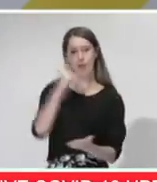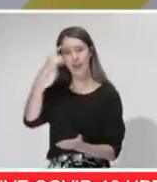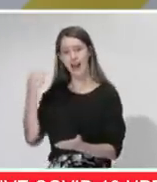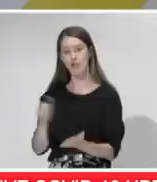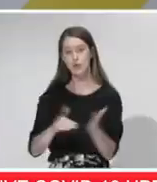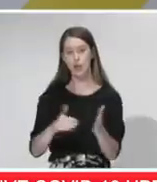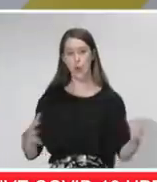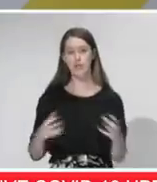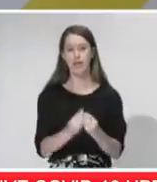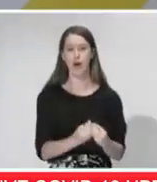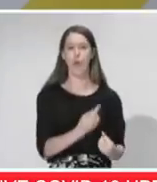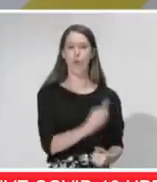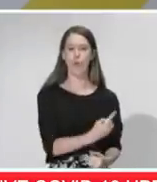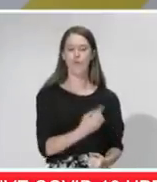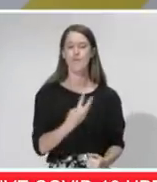in New Zealand is therefore